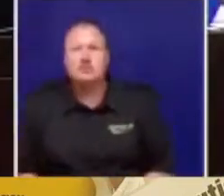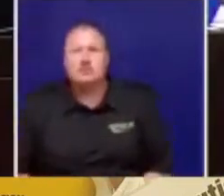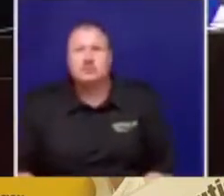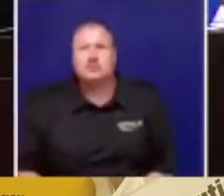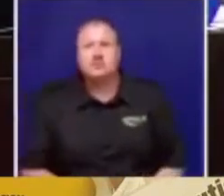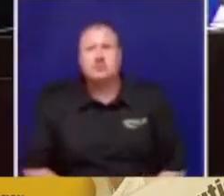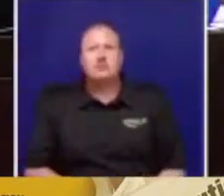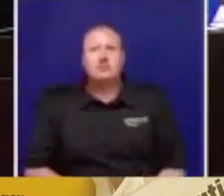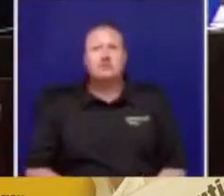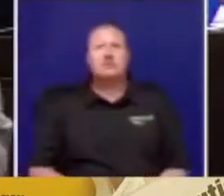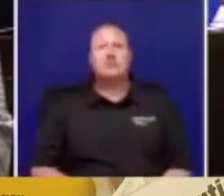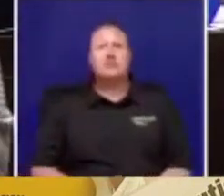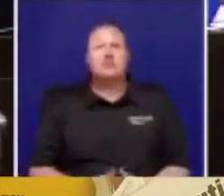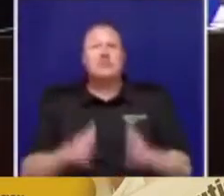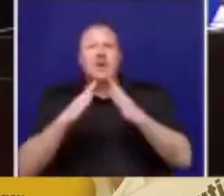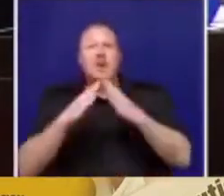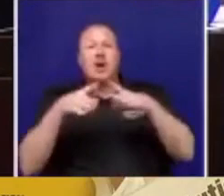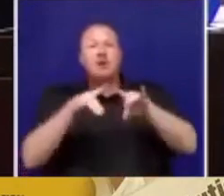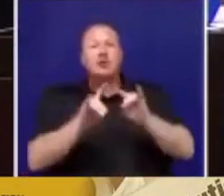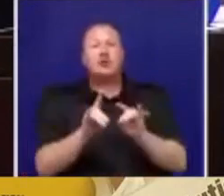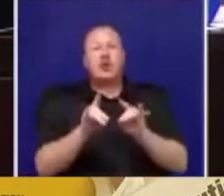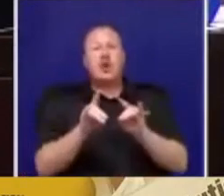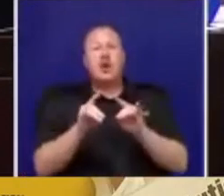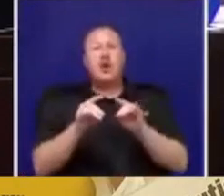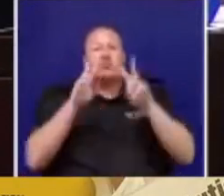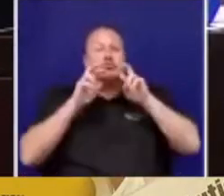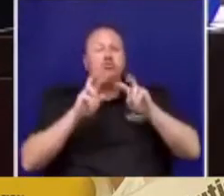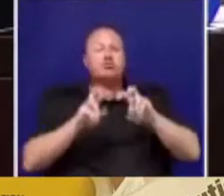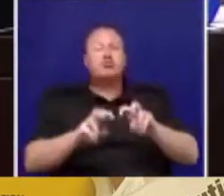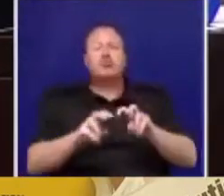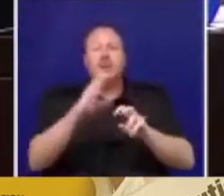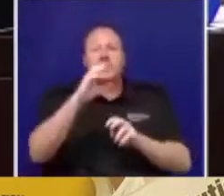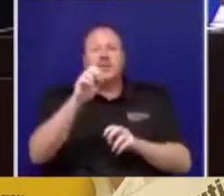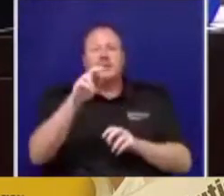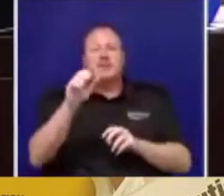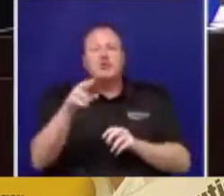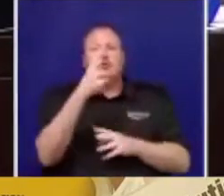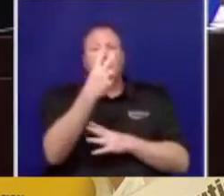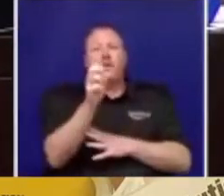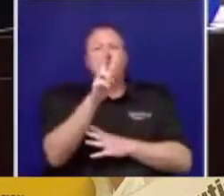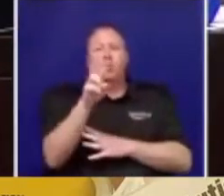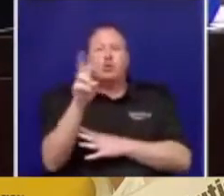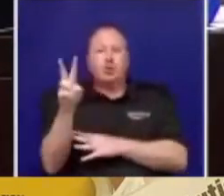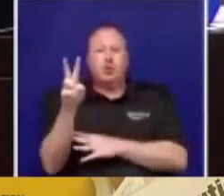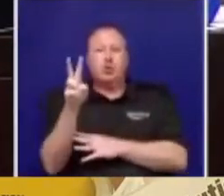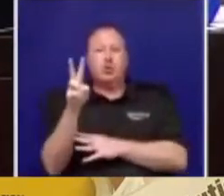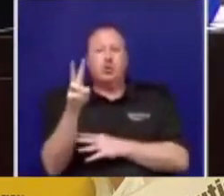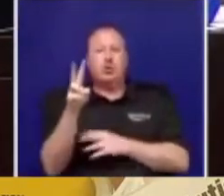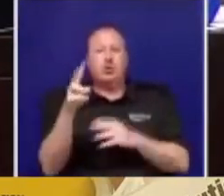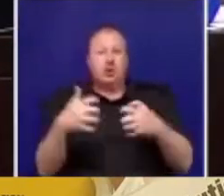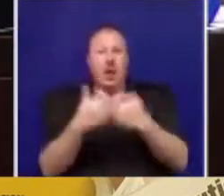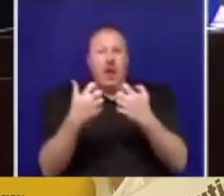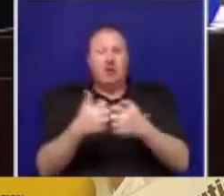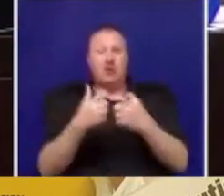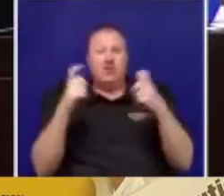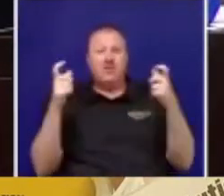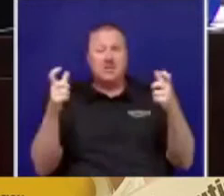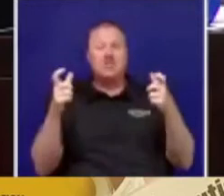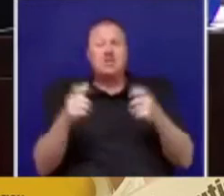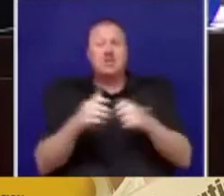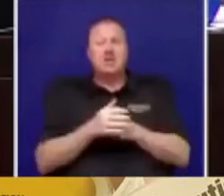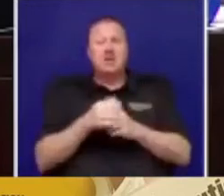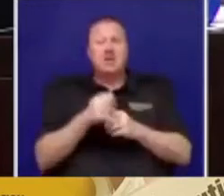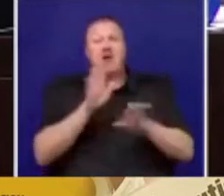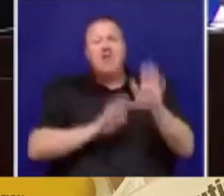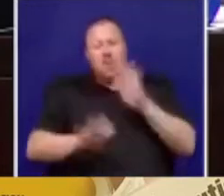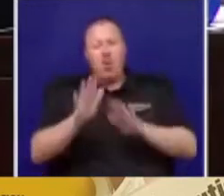House Chair, the census of 2022 was met with massive challenges, both avoidable and unavoidable.